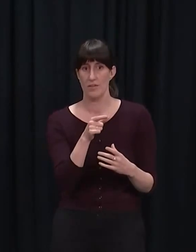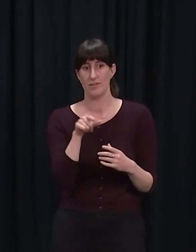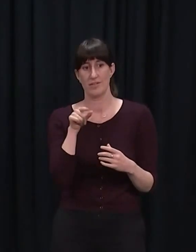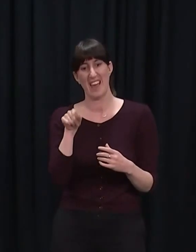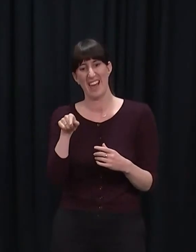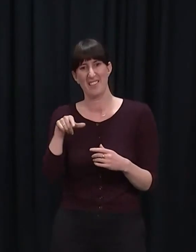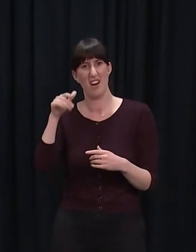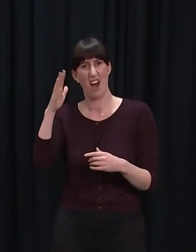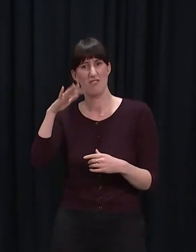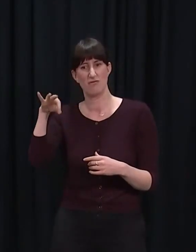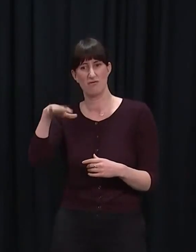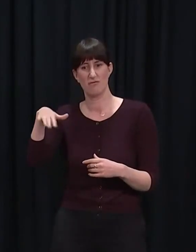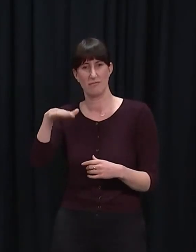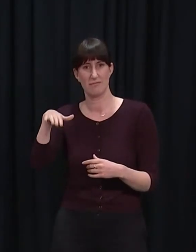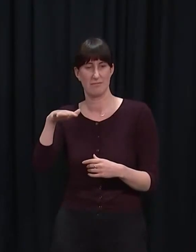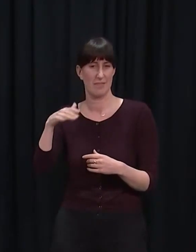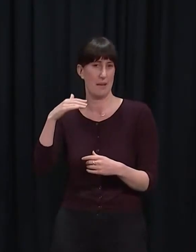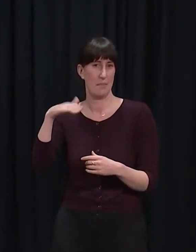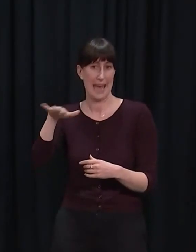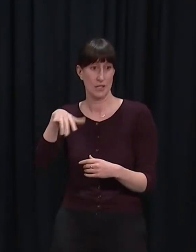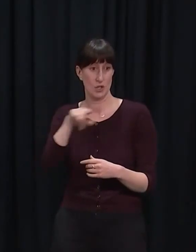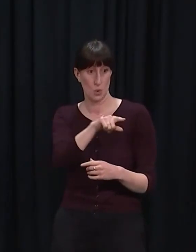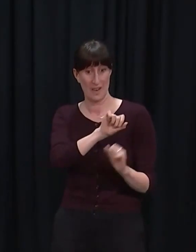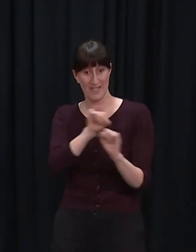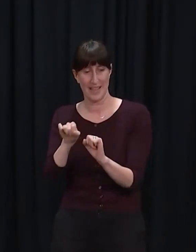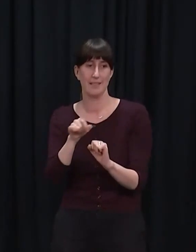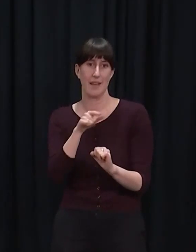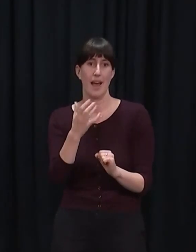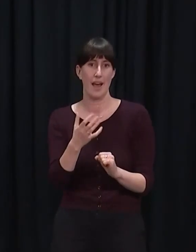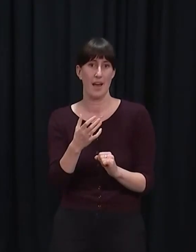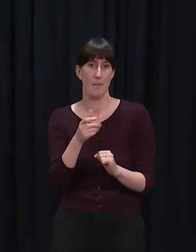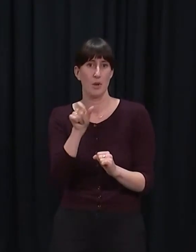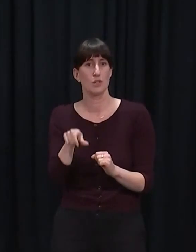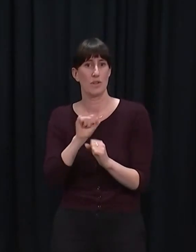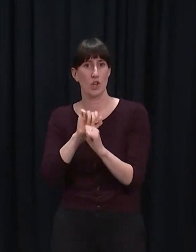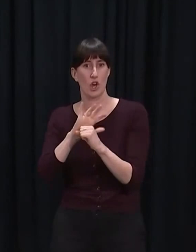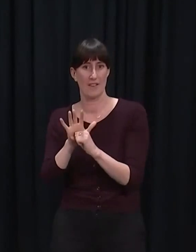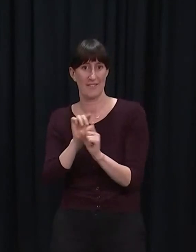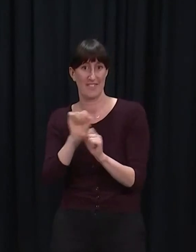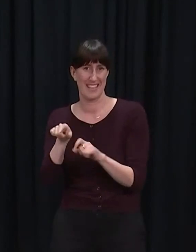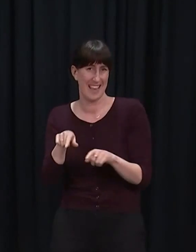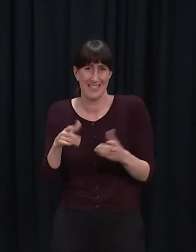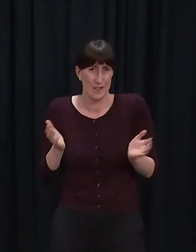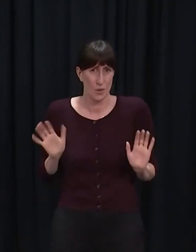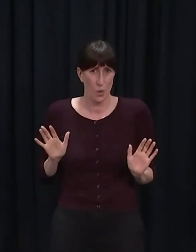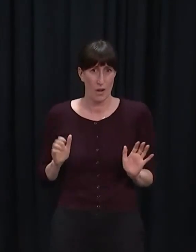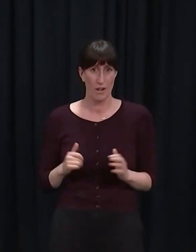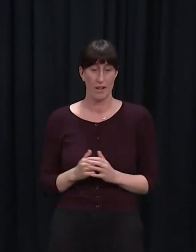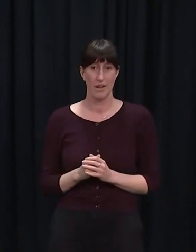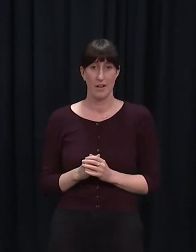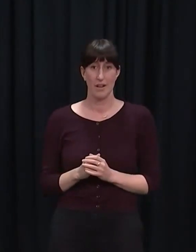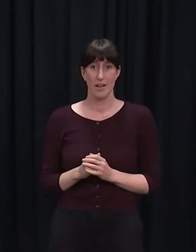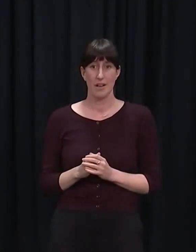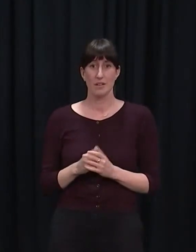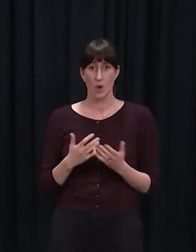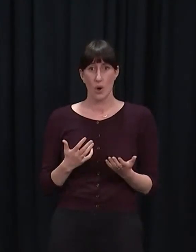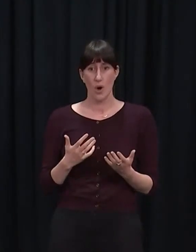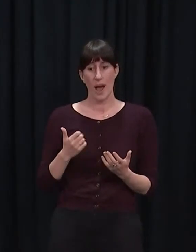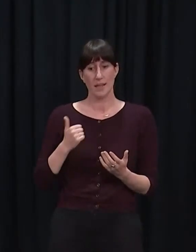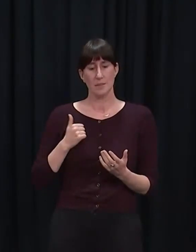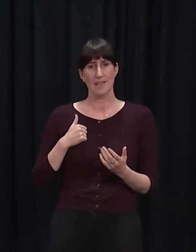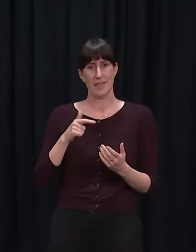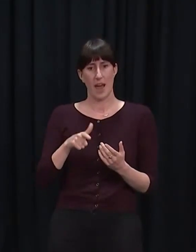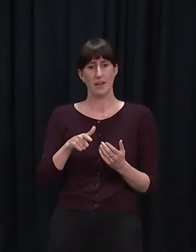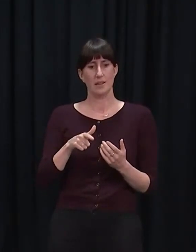gives people that extra degree of comfort, I don't think anyone's going to have a problem with that. So yes, I do expect that that will happen